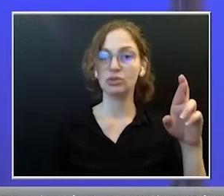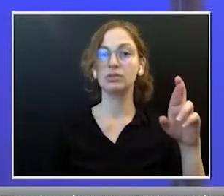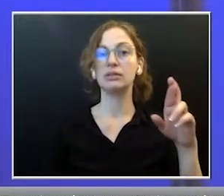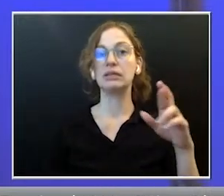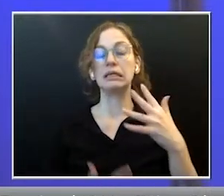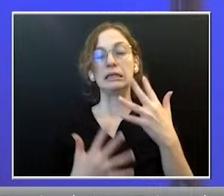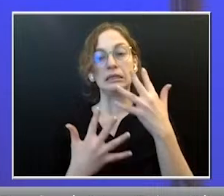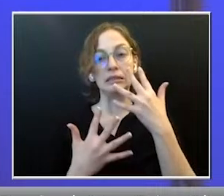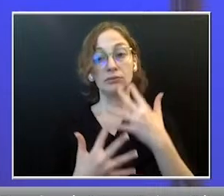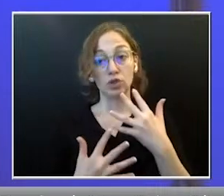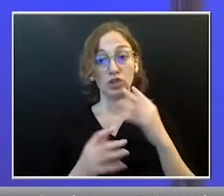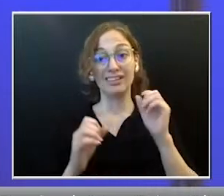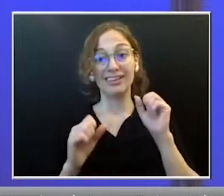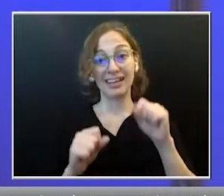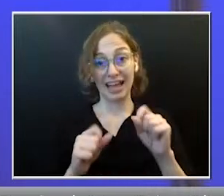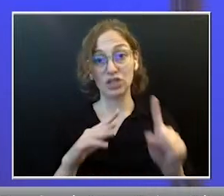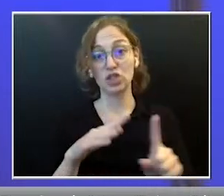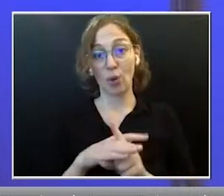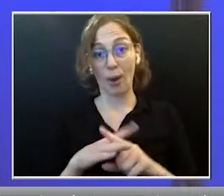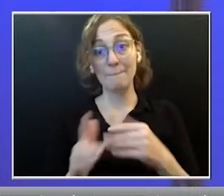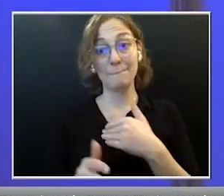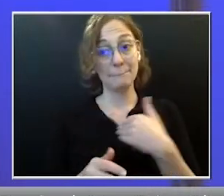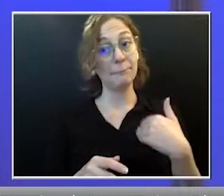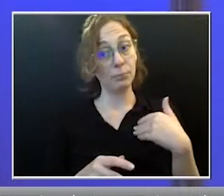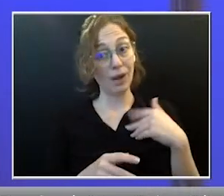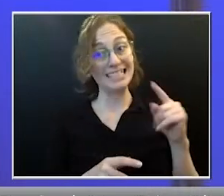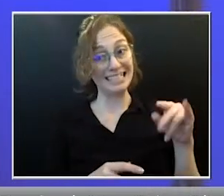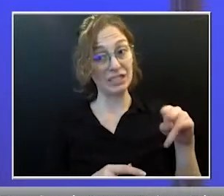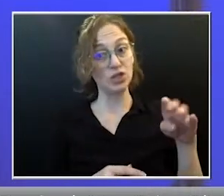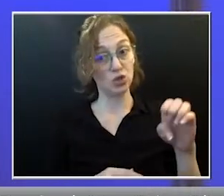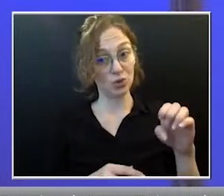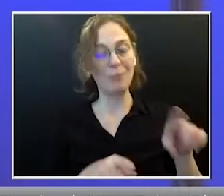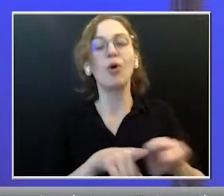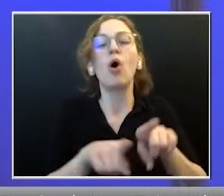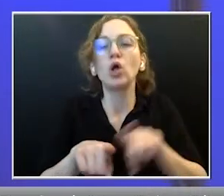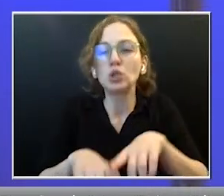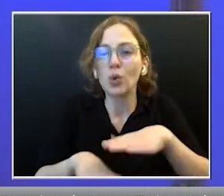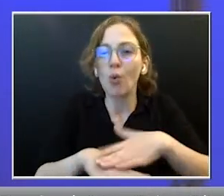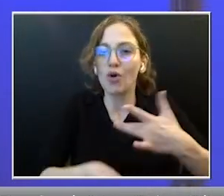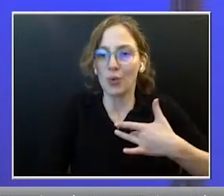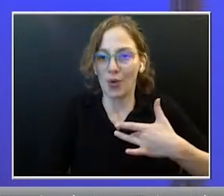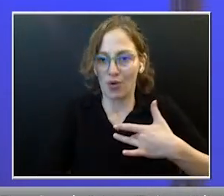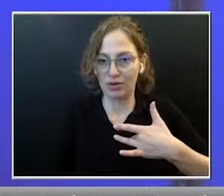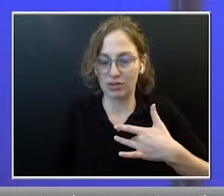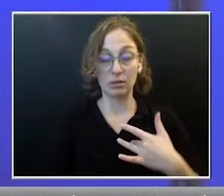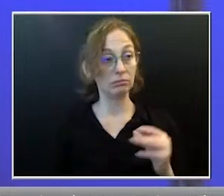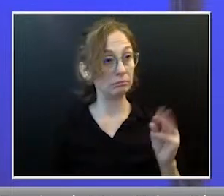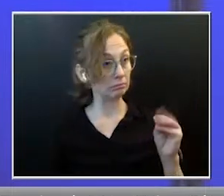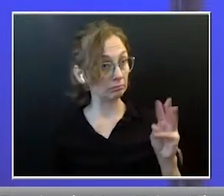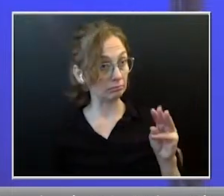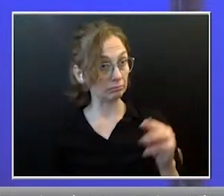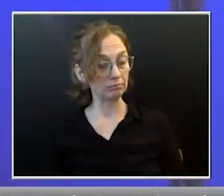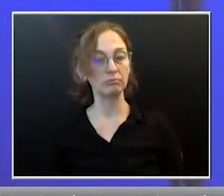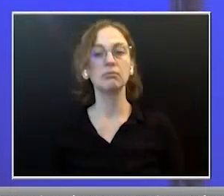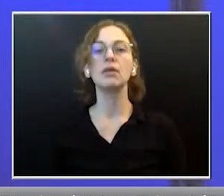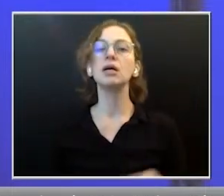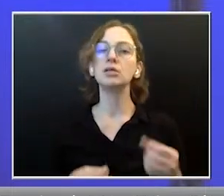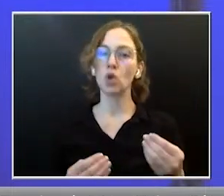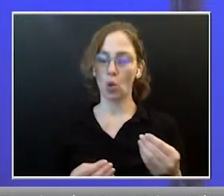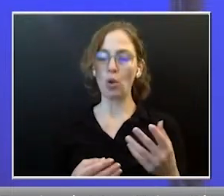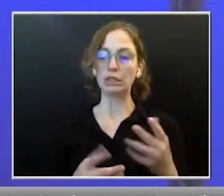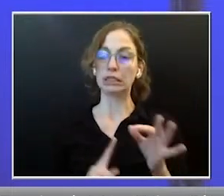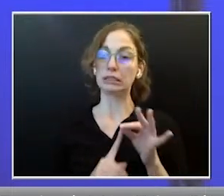but it can also be on your heart. Yes. Oh, wow. Yes. So she had a special type of breast cancer called